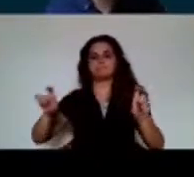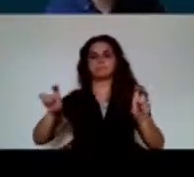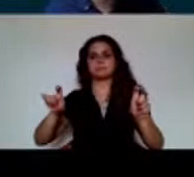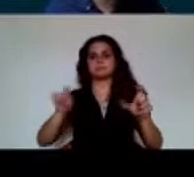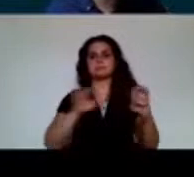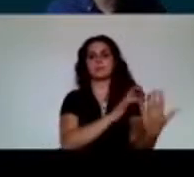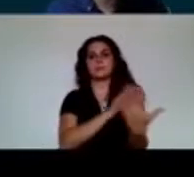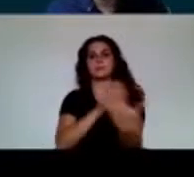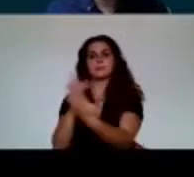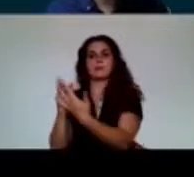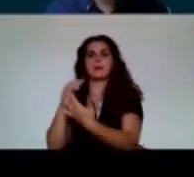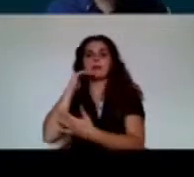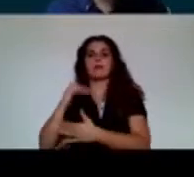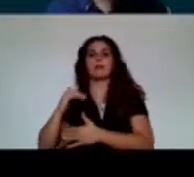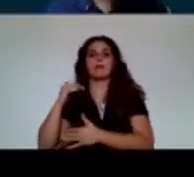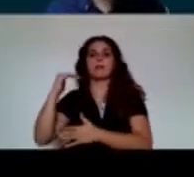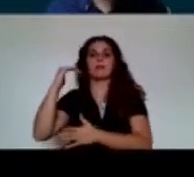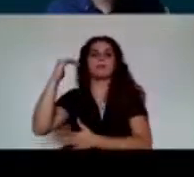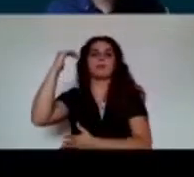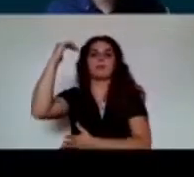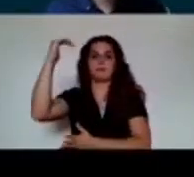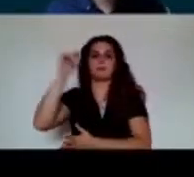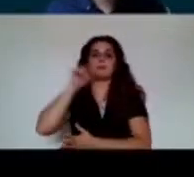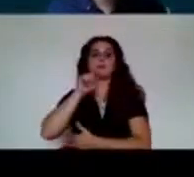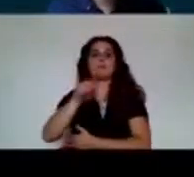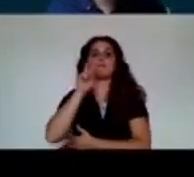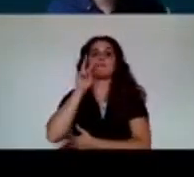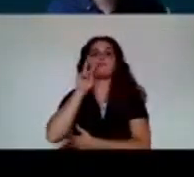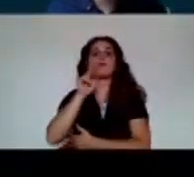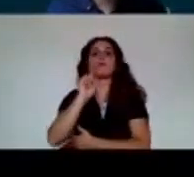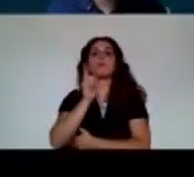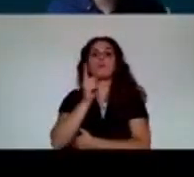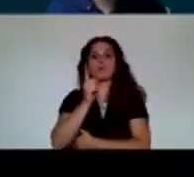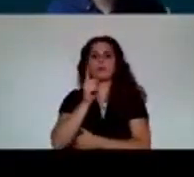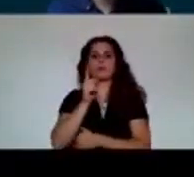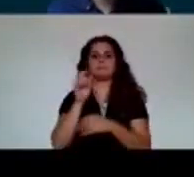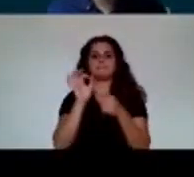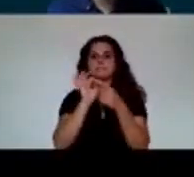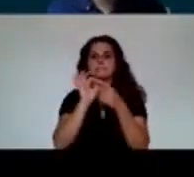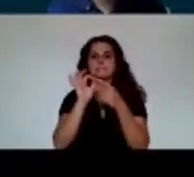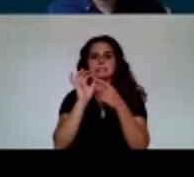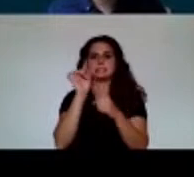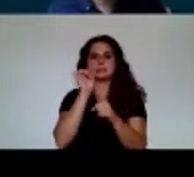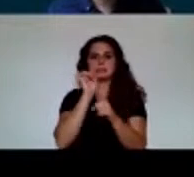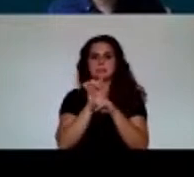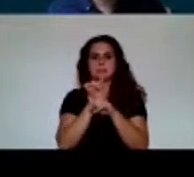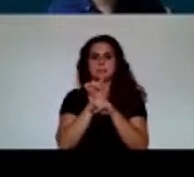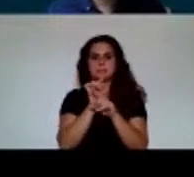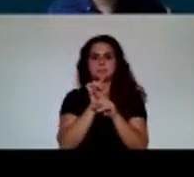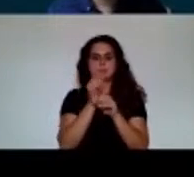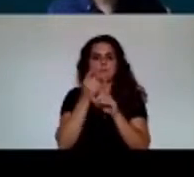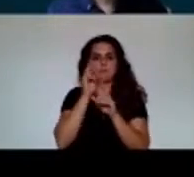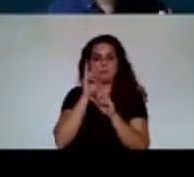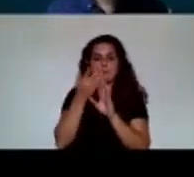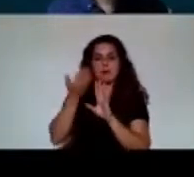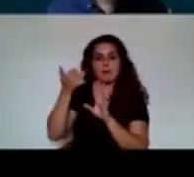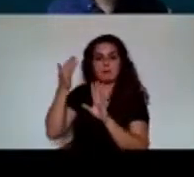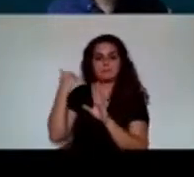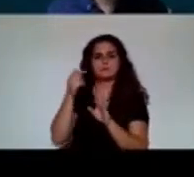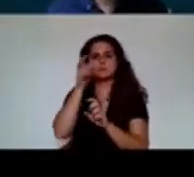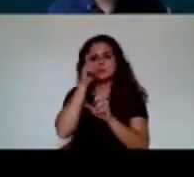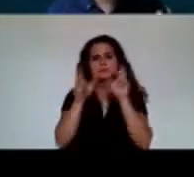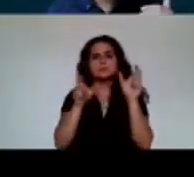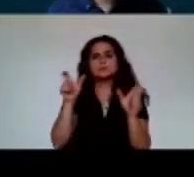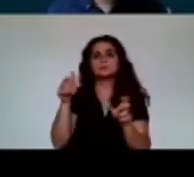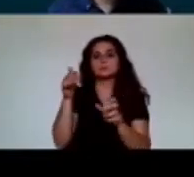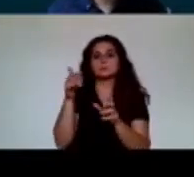this conference, right? And so here we can see the exact same pattern. So people do